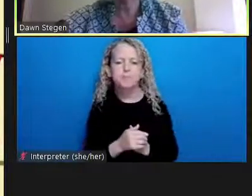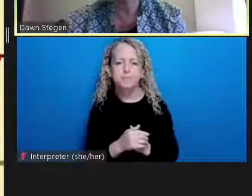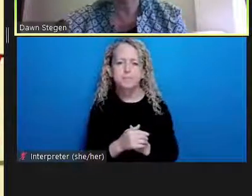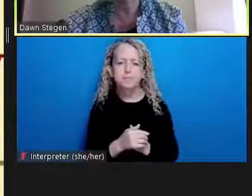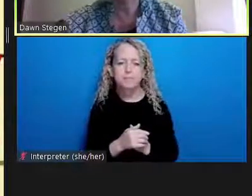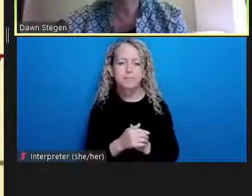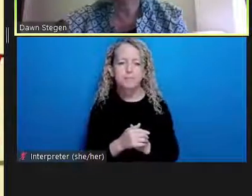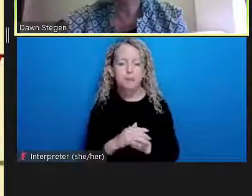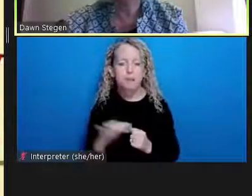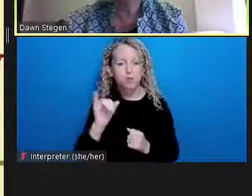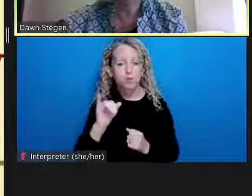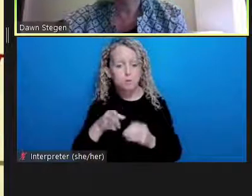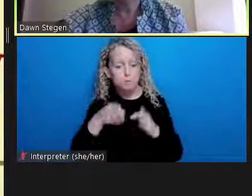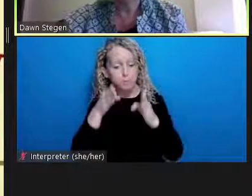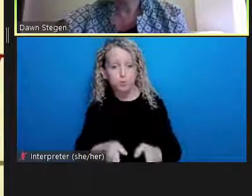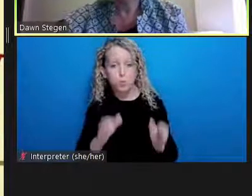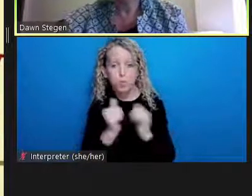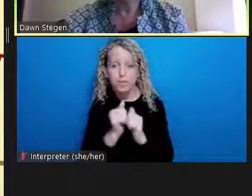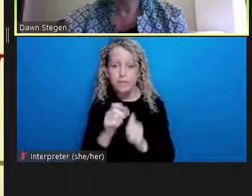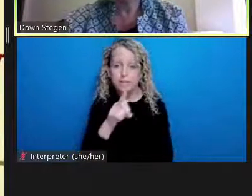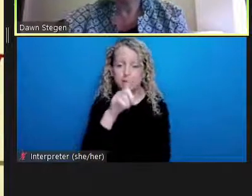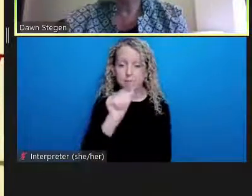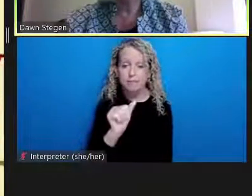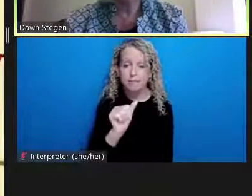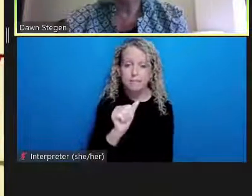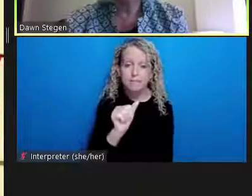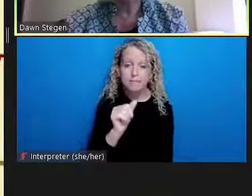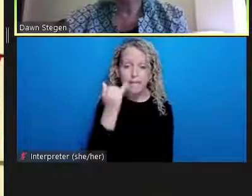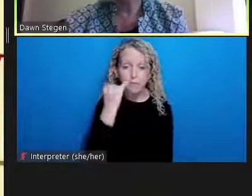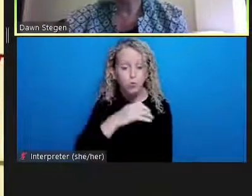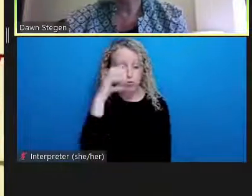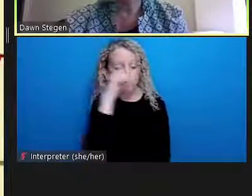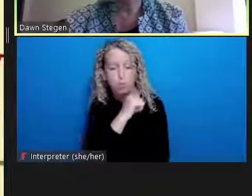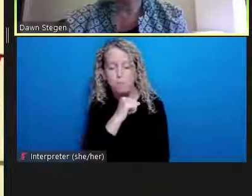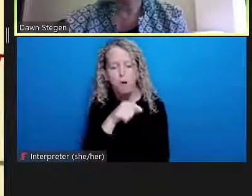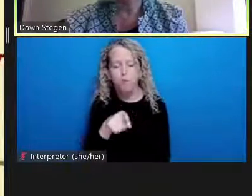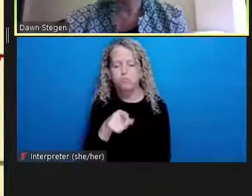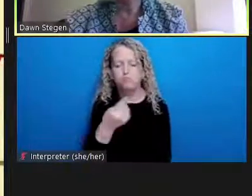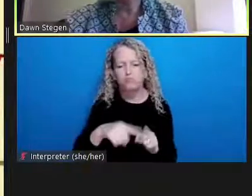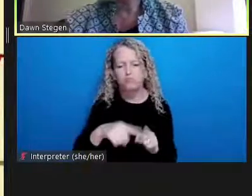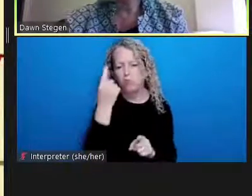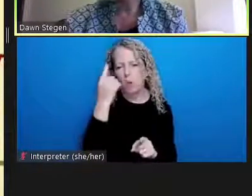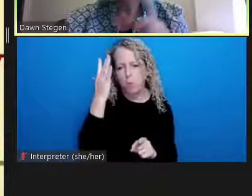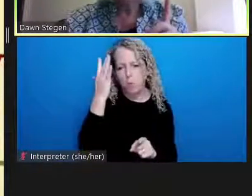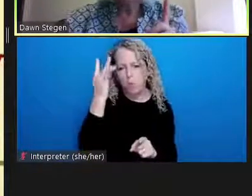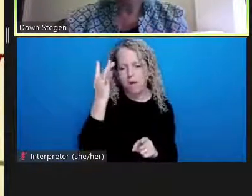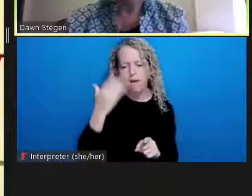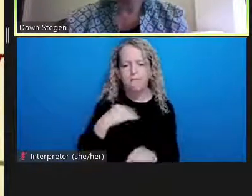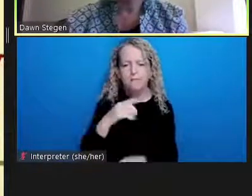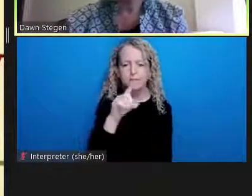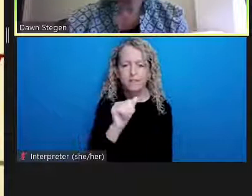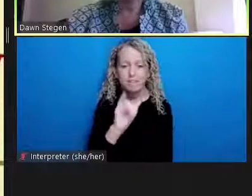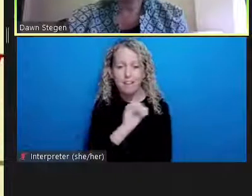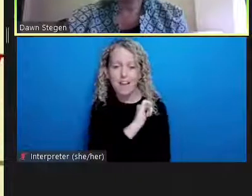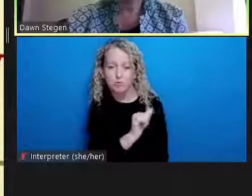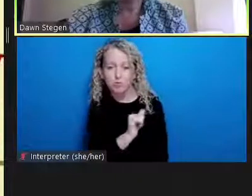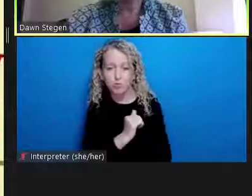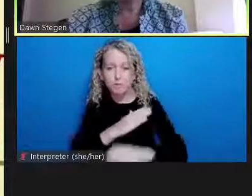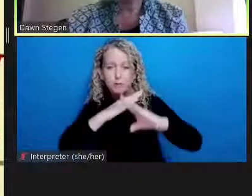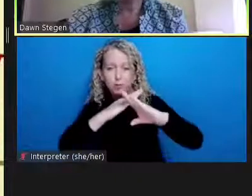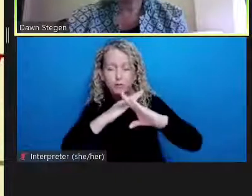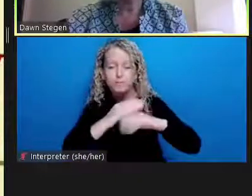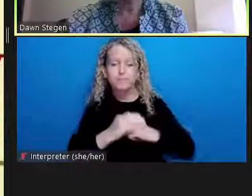with a disability can't understand you would be an example of an attitudinal barrier. So one way, it really